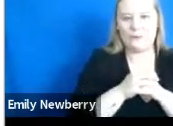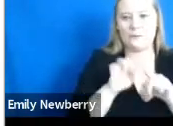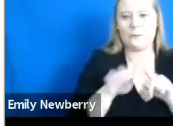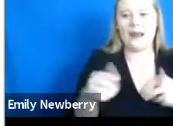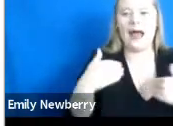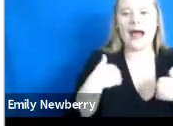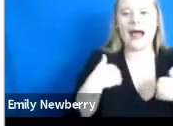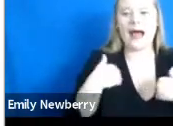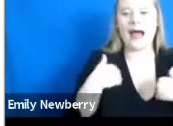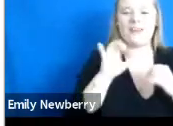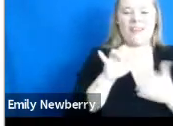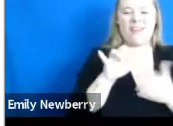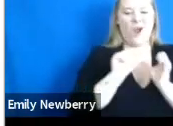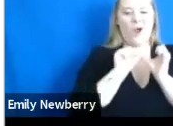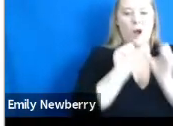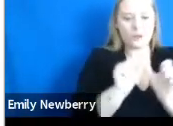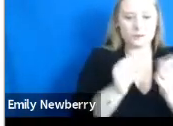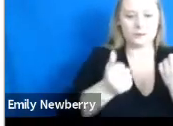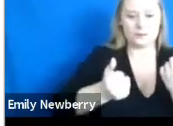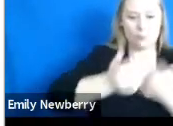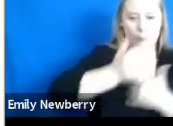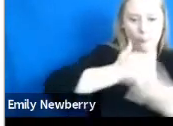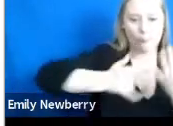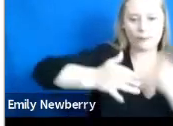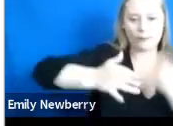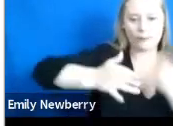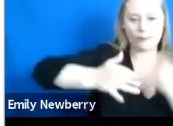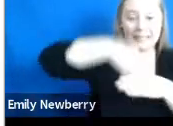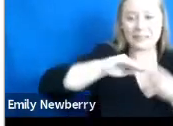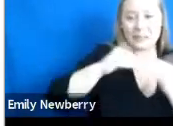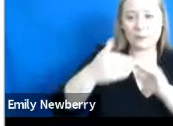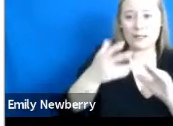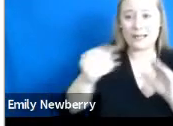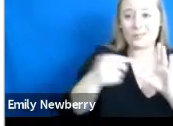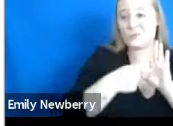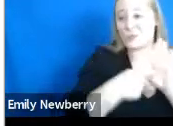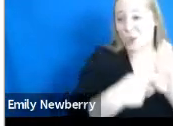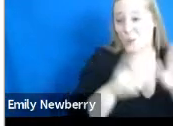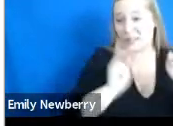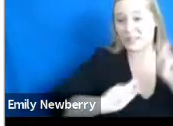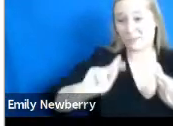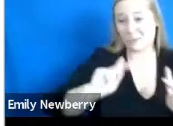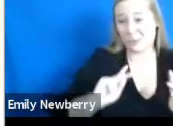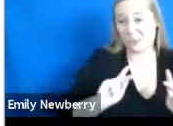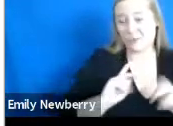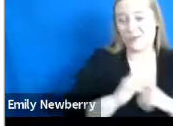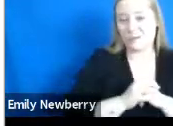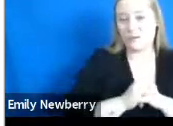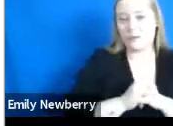constant presence in the community and showing people that